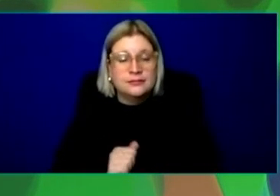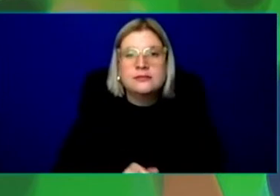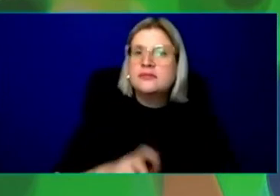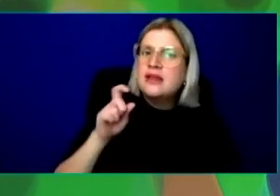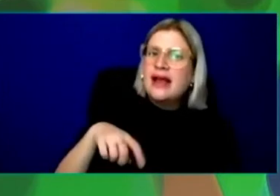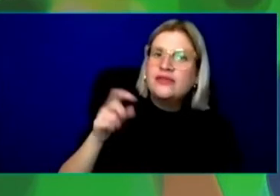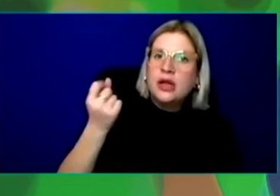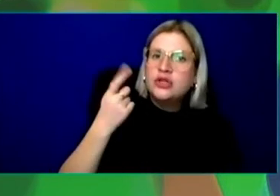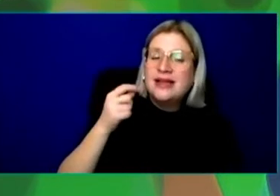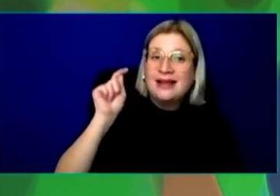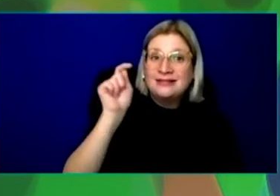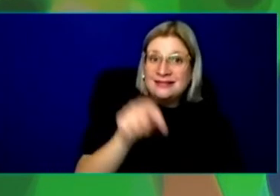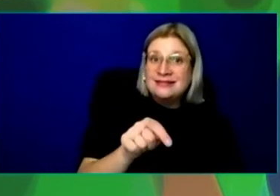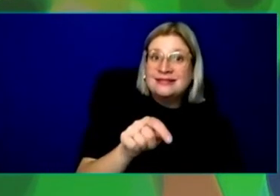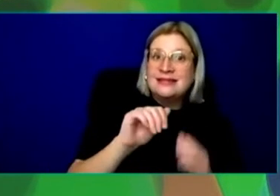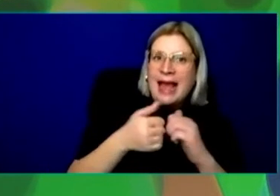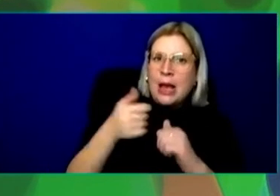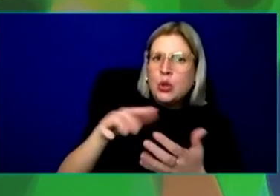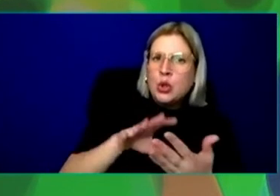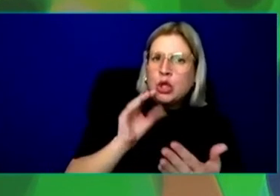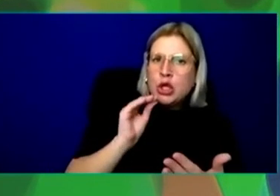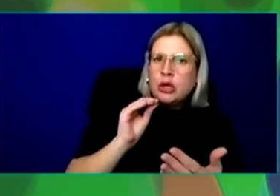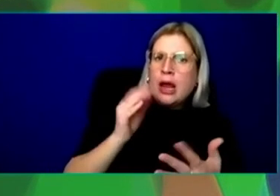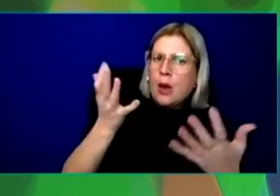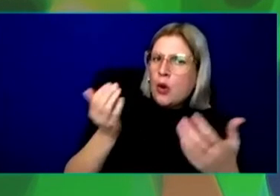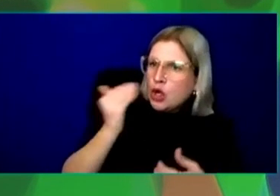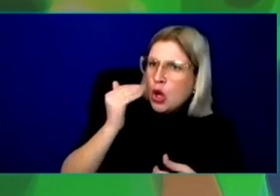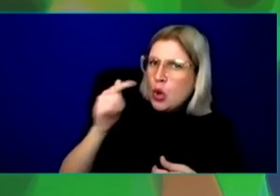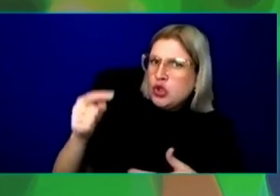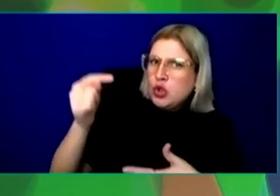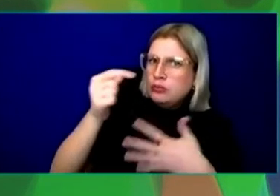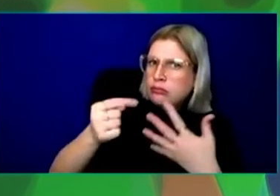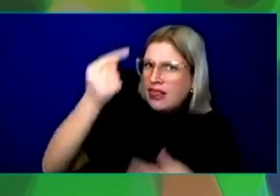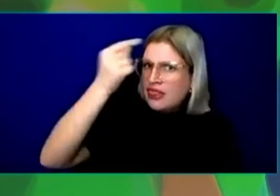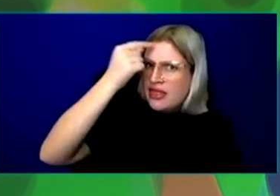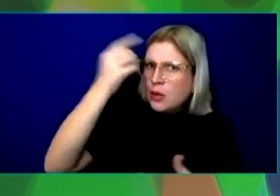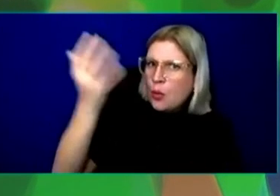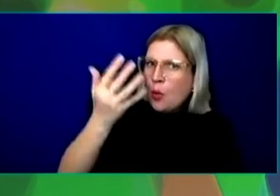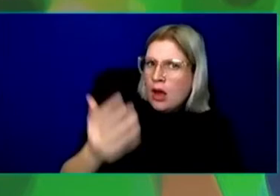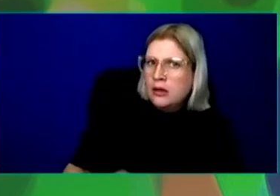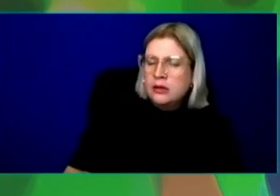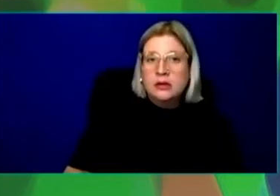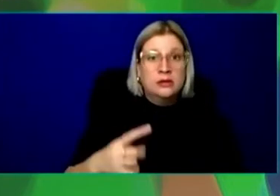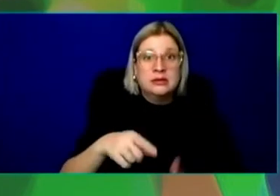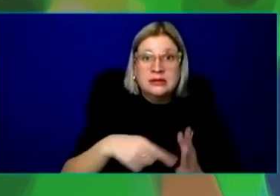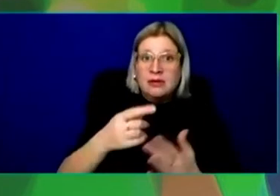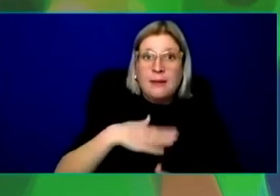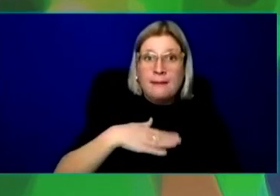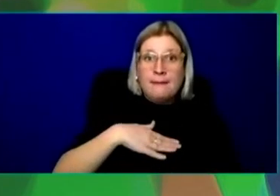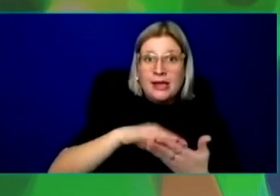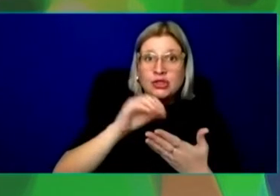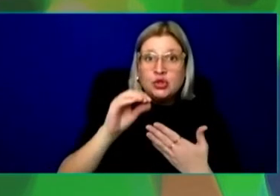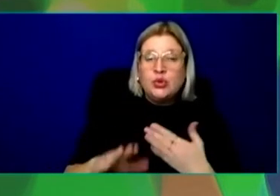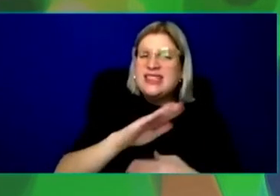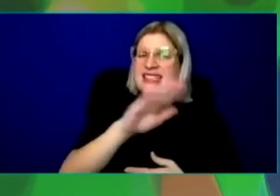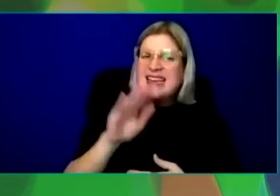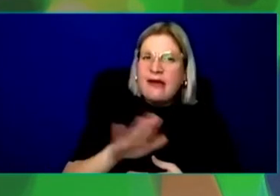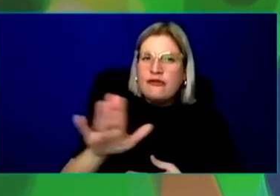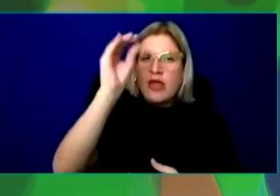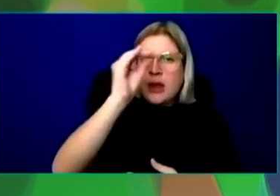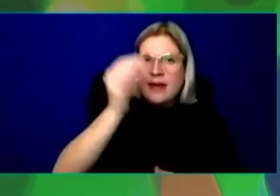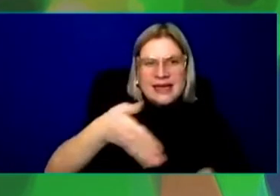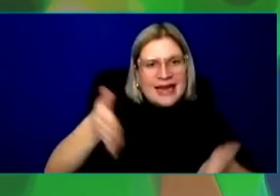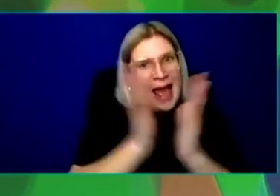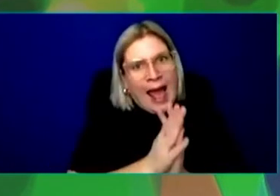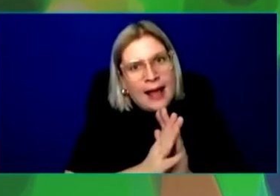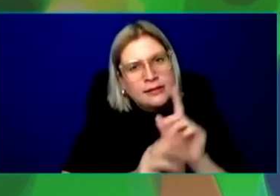things. I want to know what you think about these things, you know? And sometimes my students have never been asked about their opinion at all, you know? And so